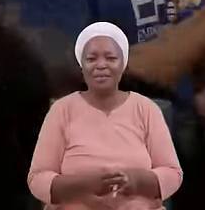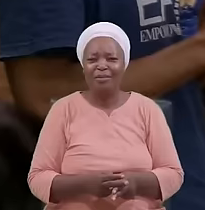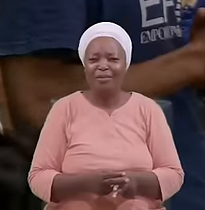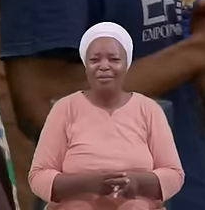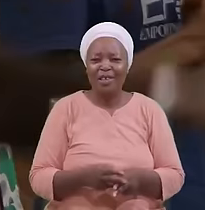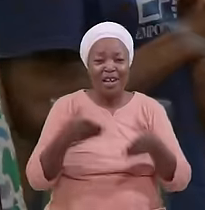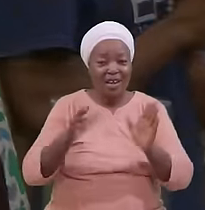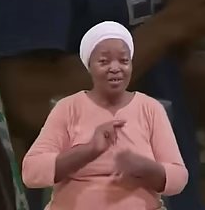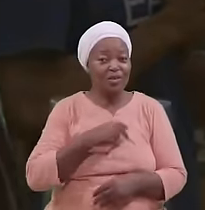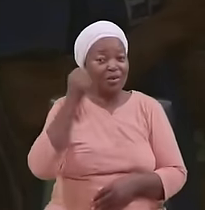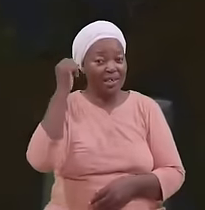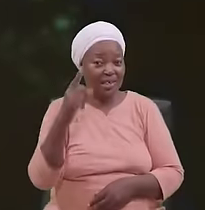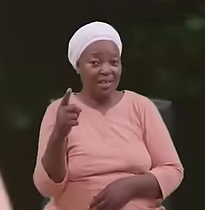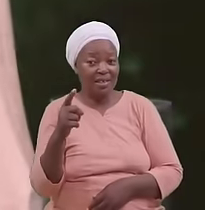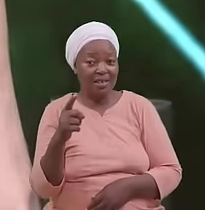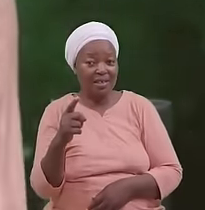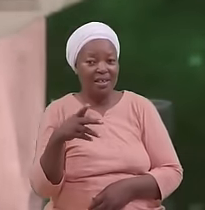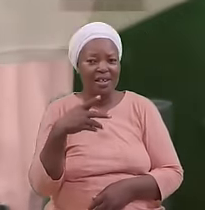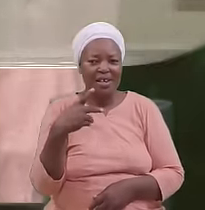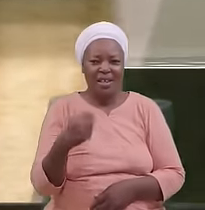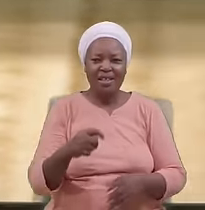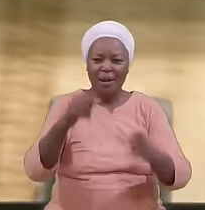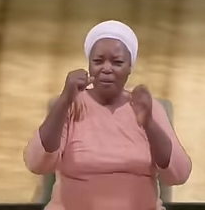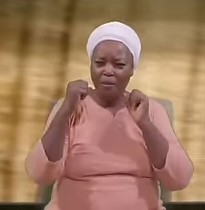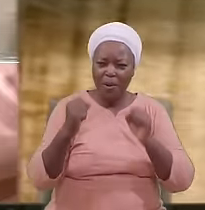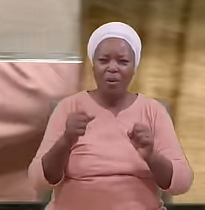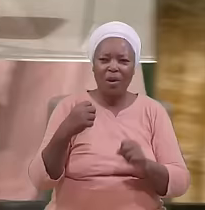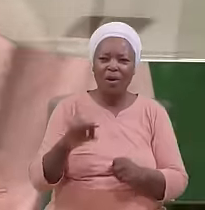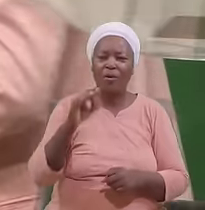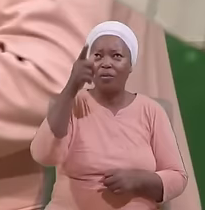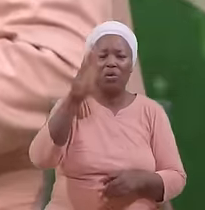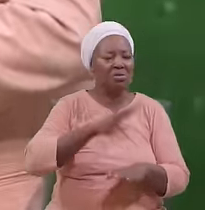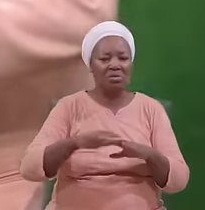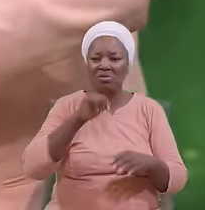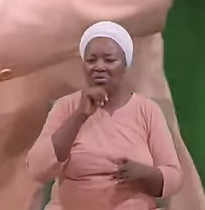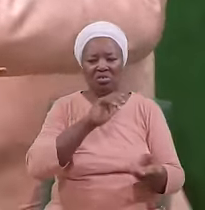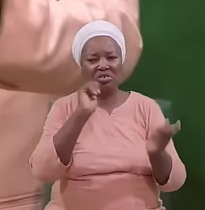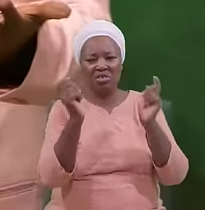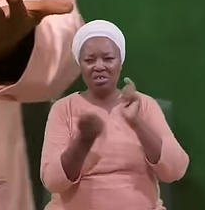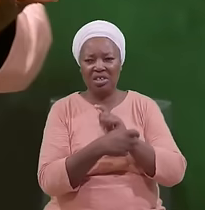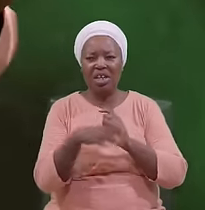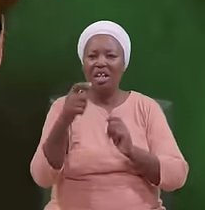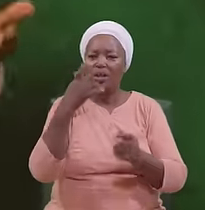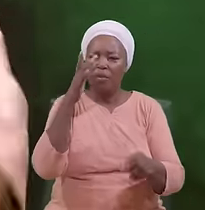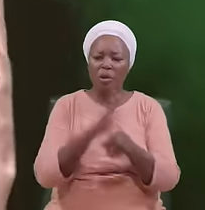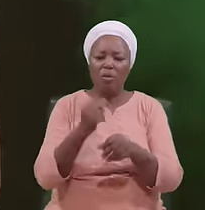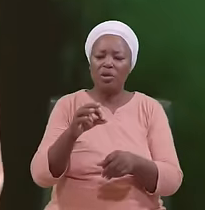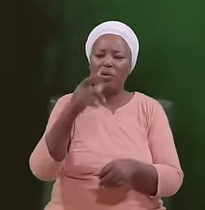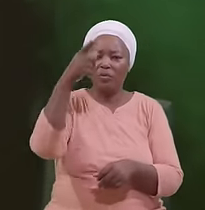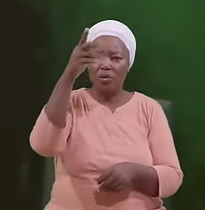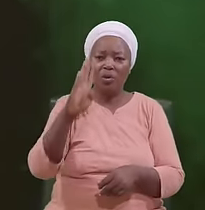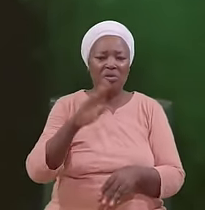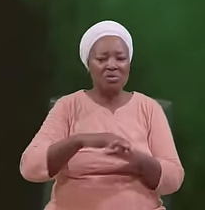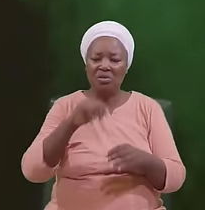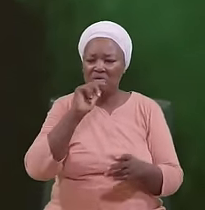Let's understand, the power of God does not change. The promises of God do